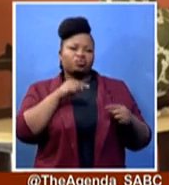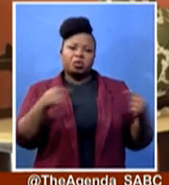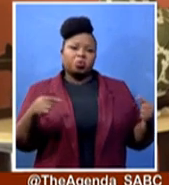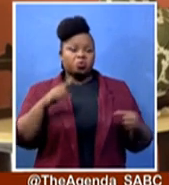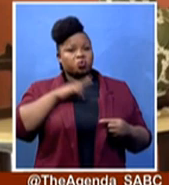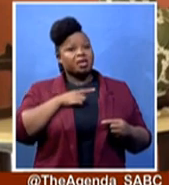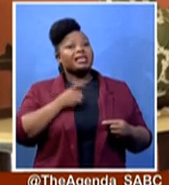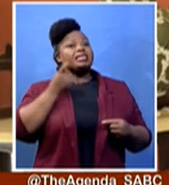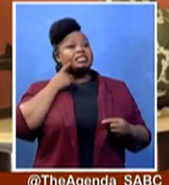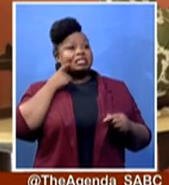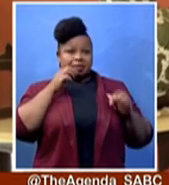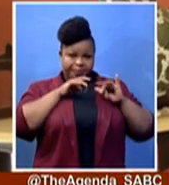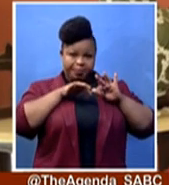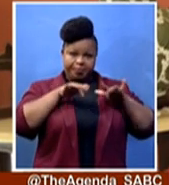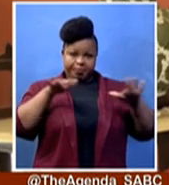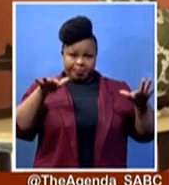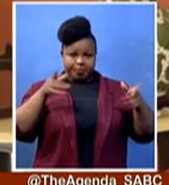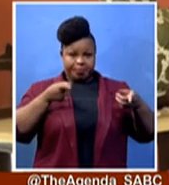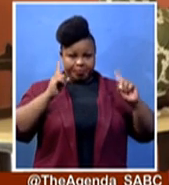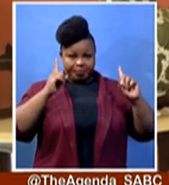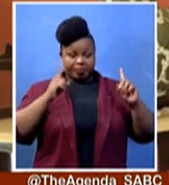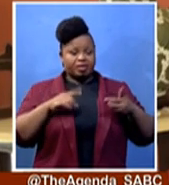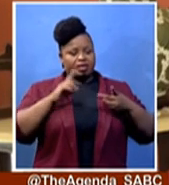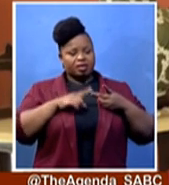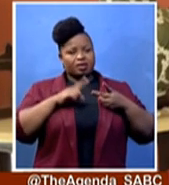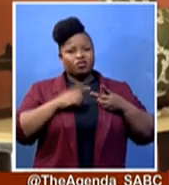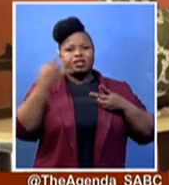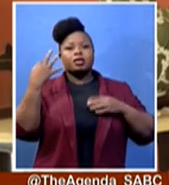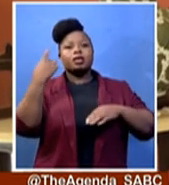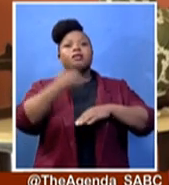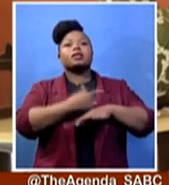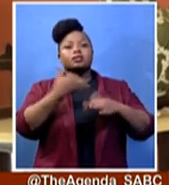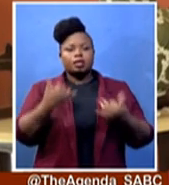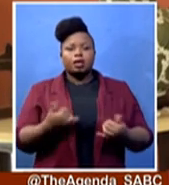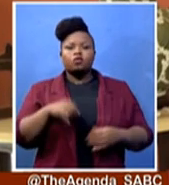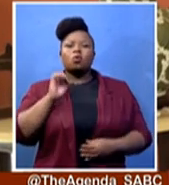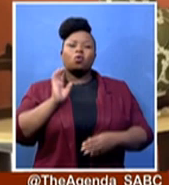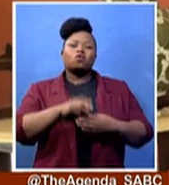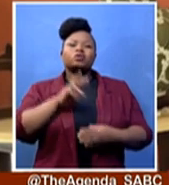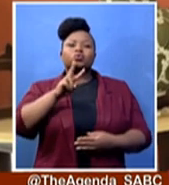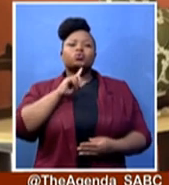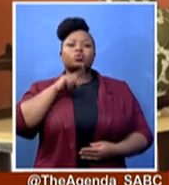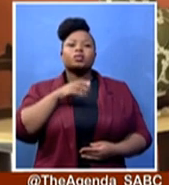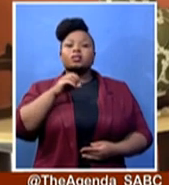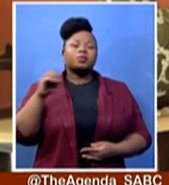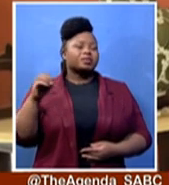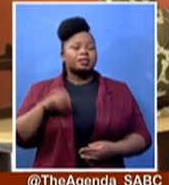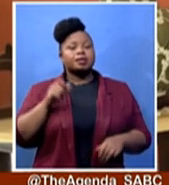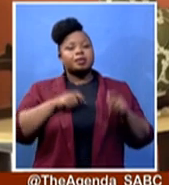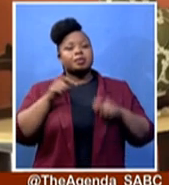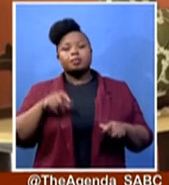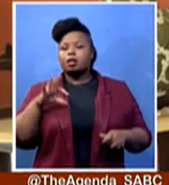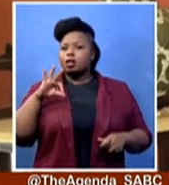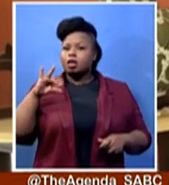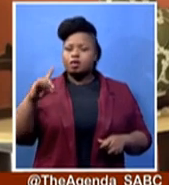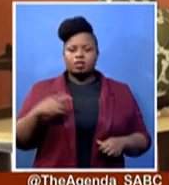seeing for at least 3 days now more than 2,000 people dying every single day. Here again, there are concerns that India is undercounting